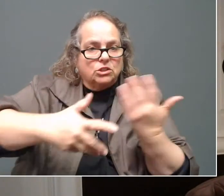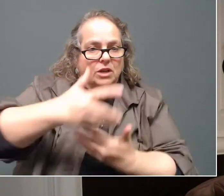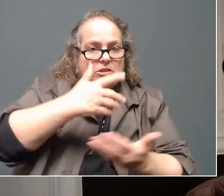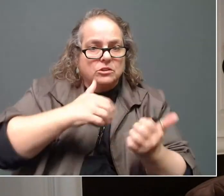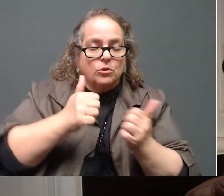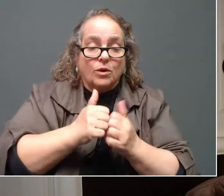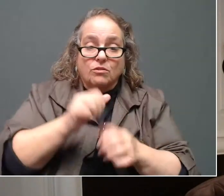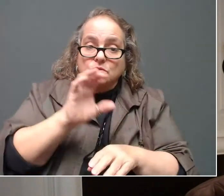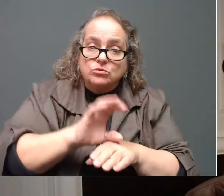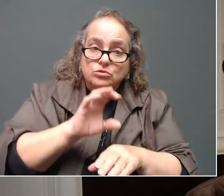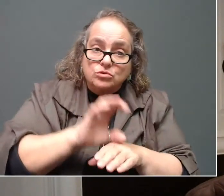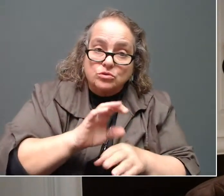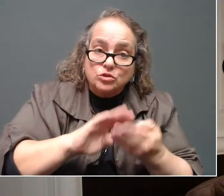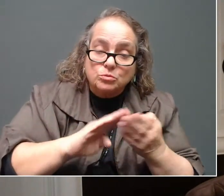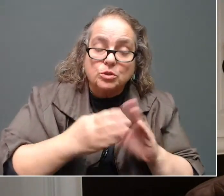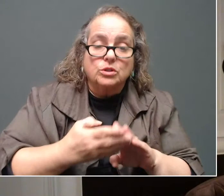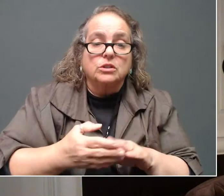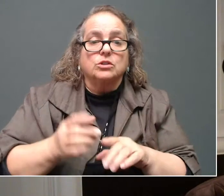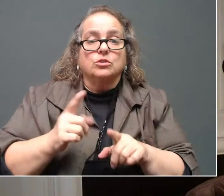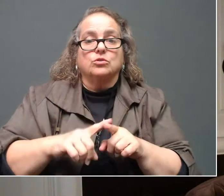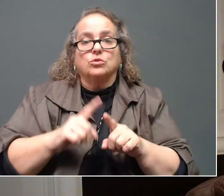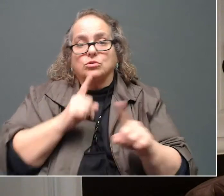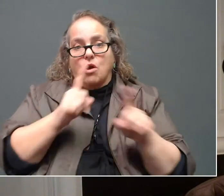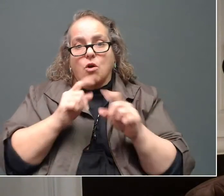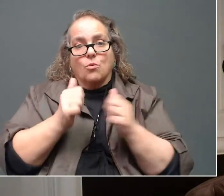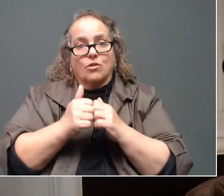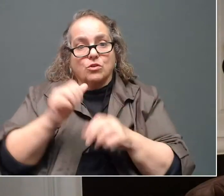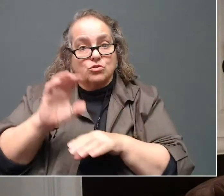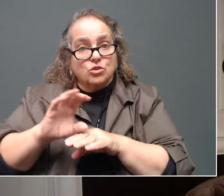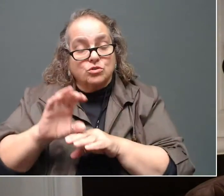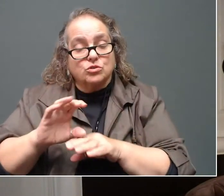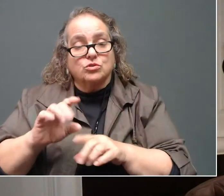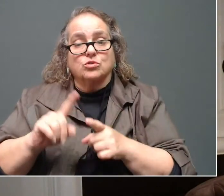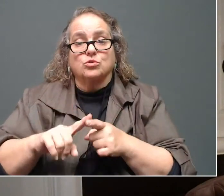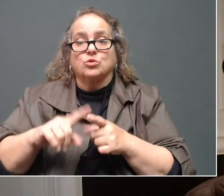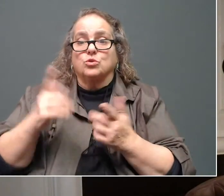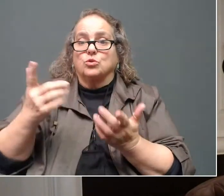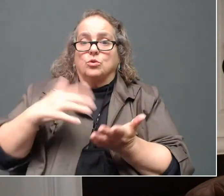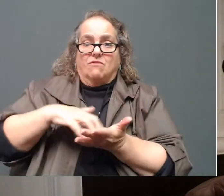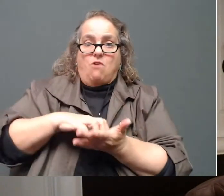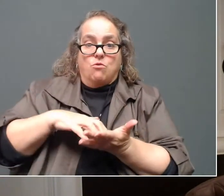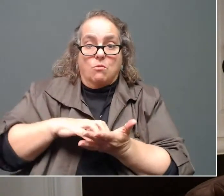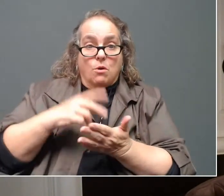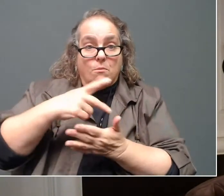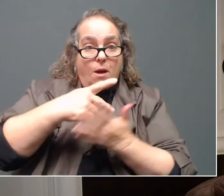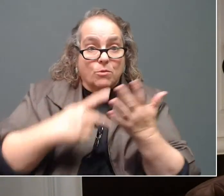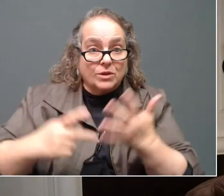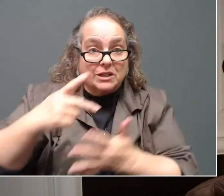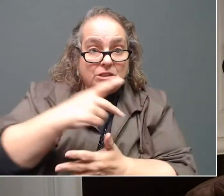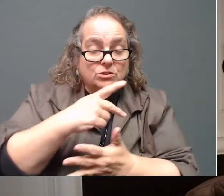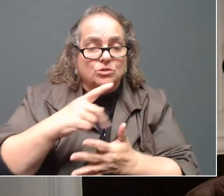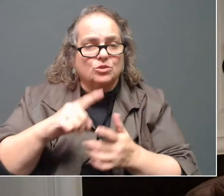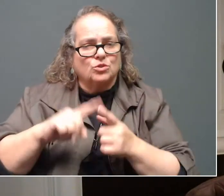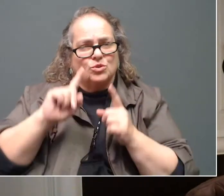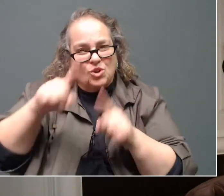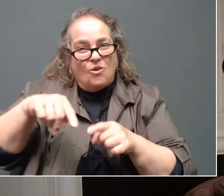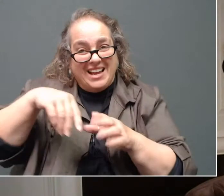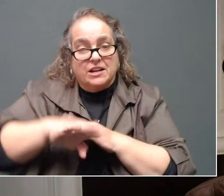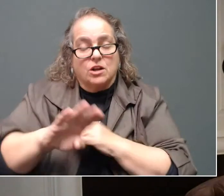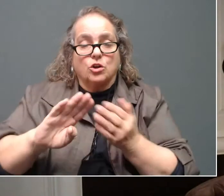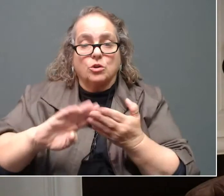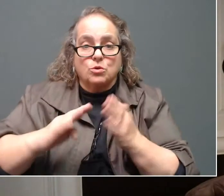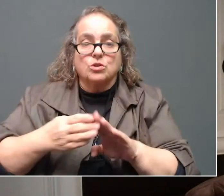communities, to reach out to churches, to reach out to vulnerable populations, to go out into the community and do